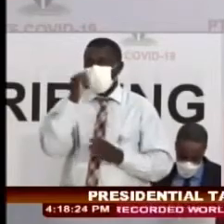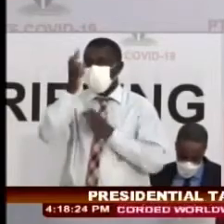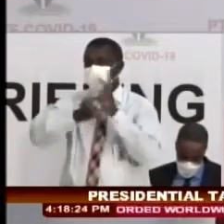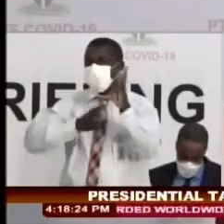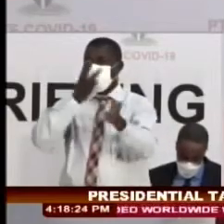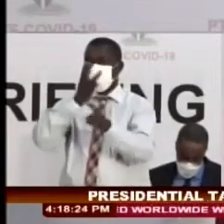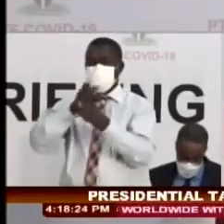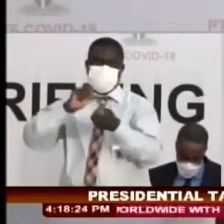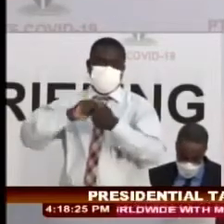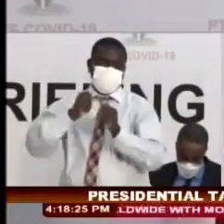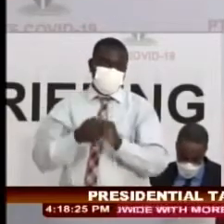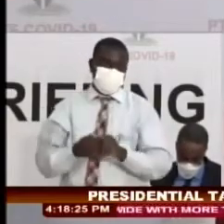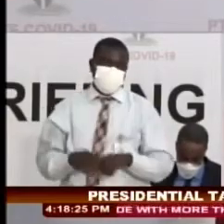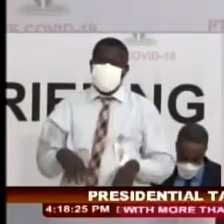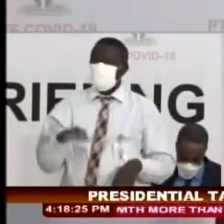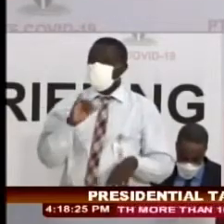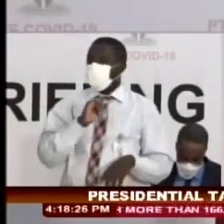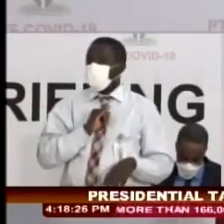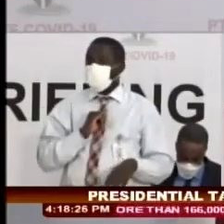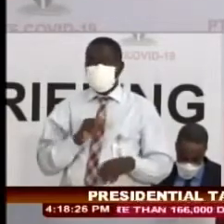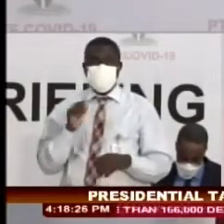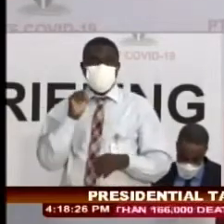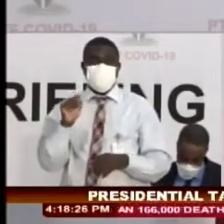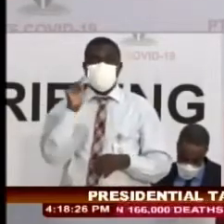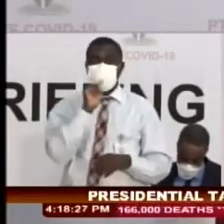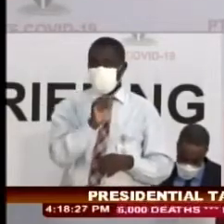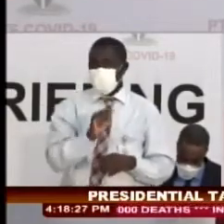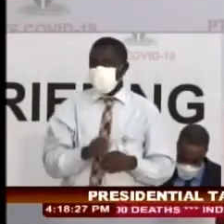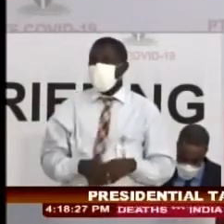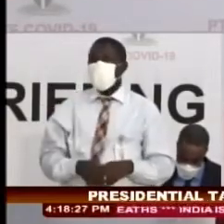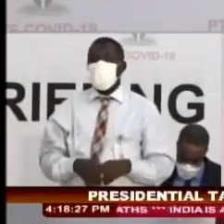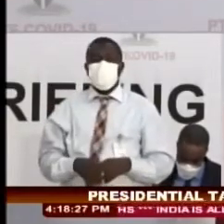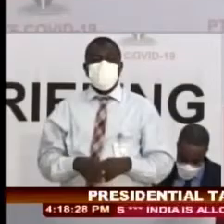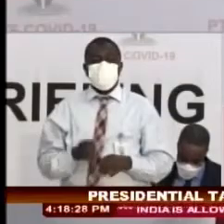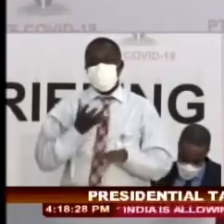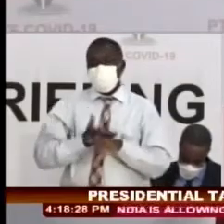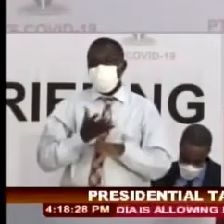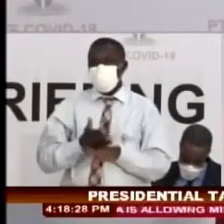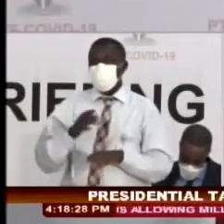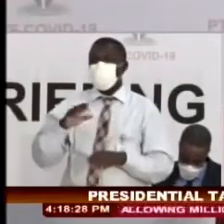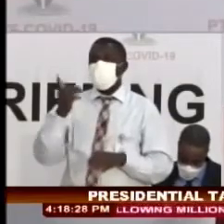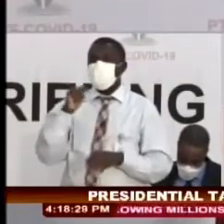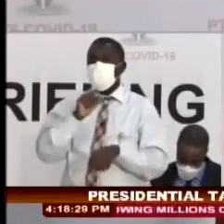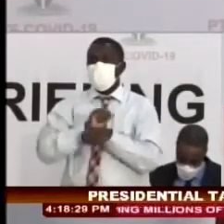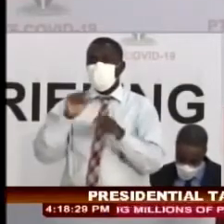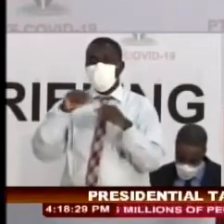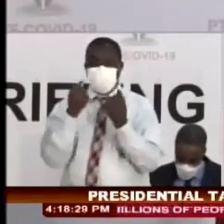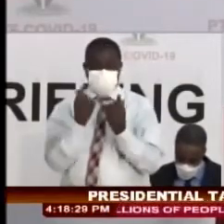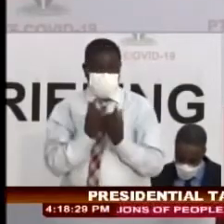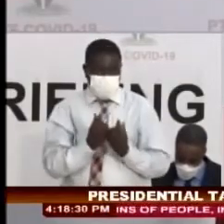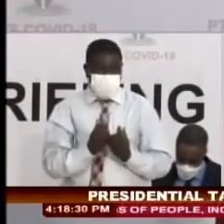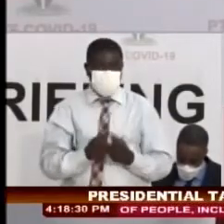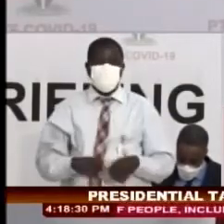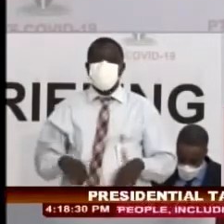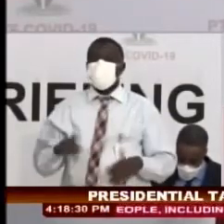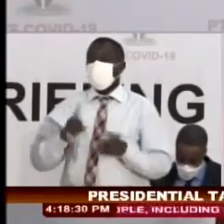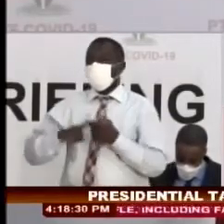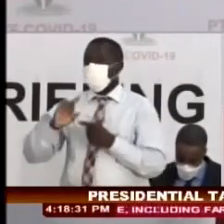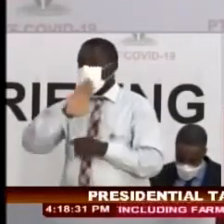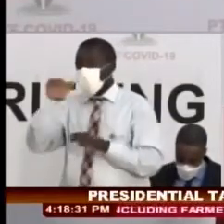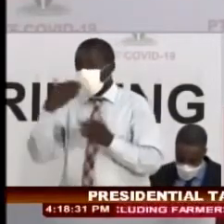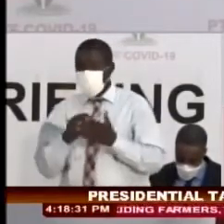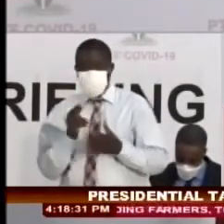I therefore renew the appeal of the PTF to all Nigerians to view it as